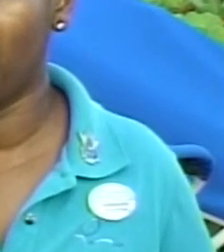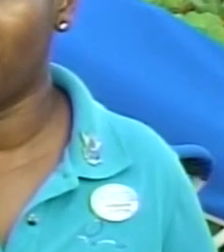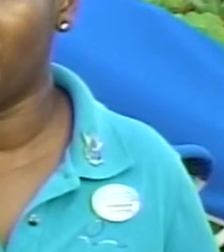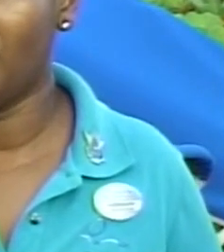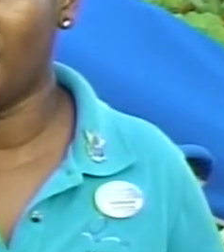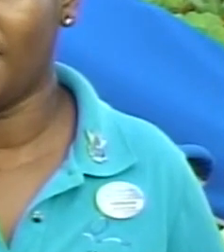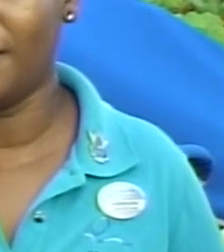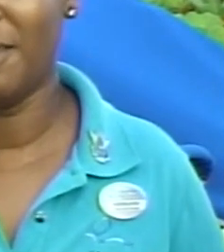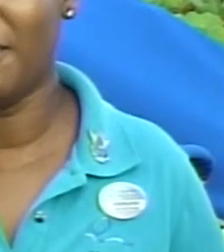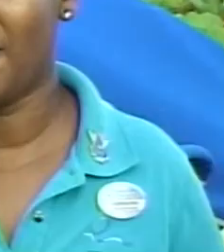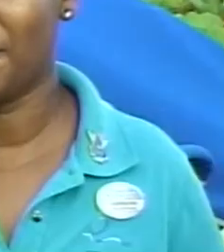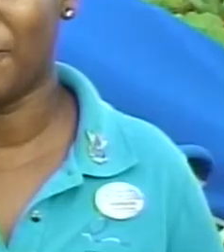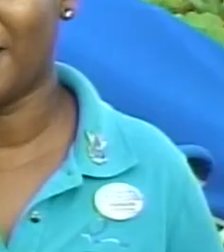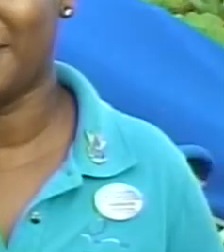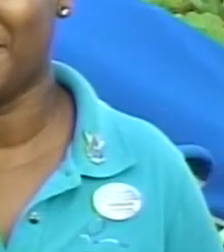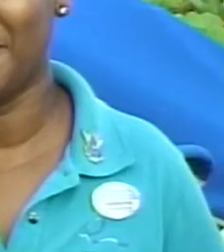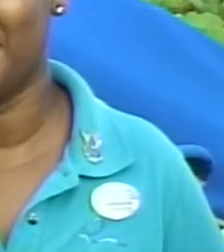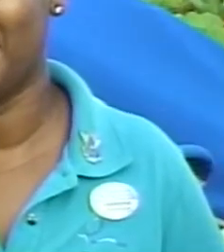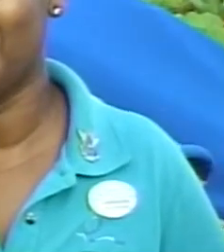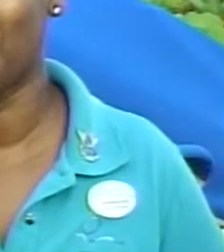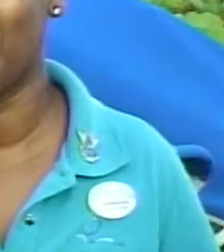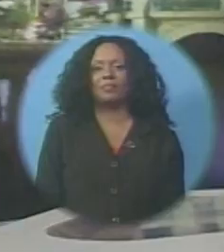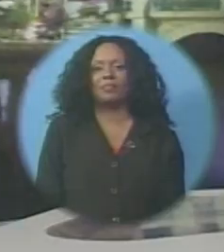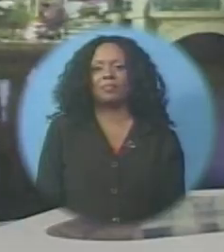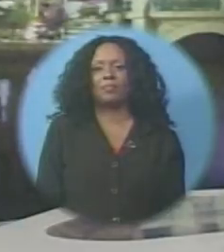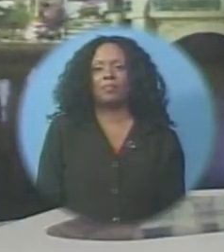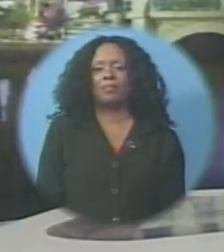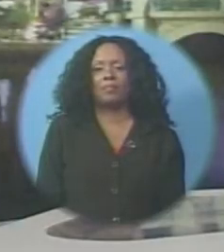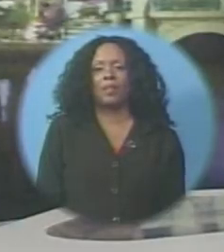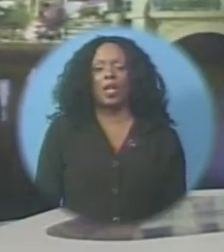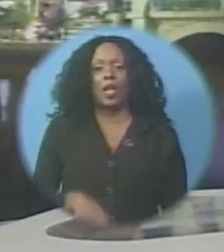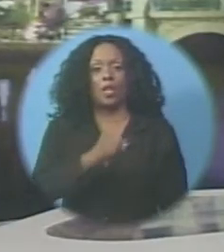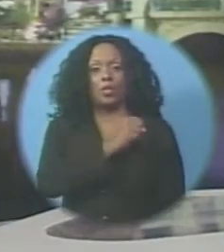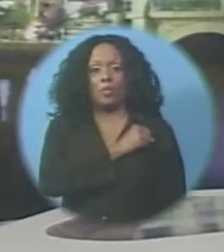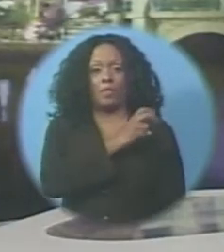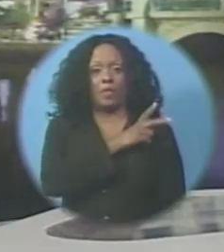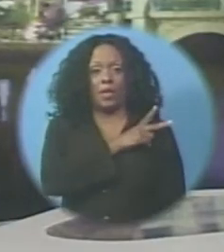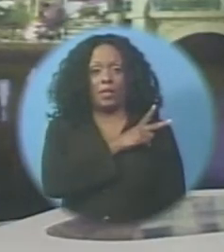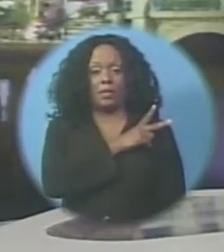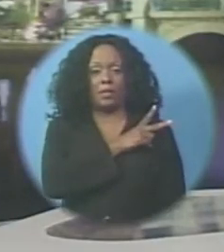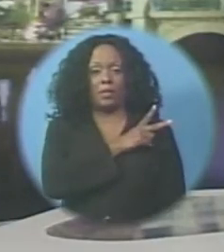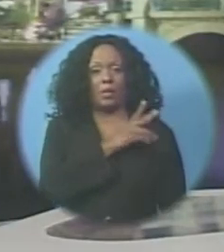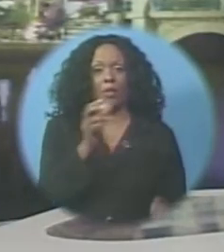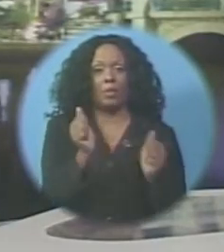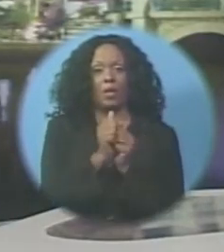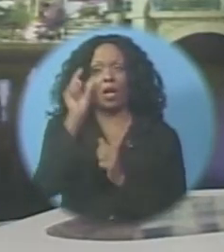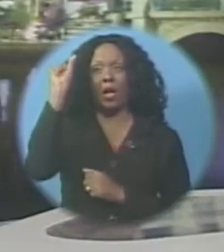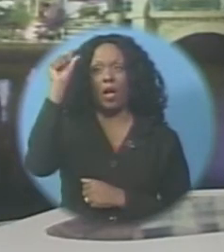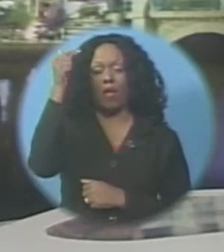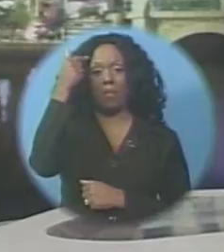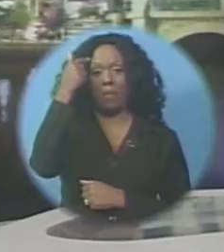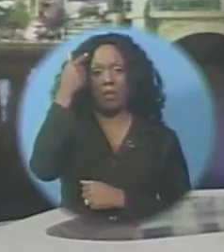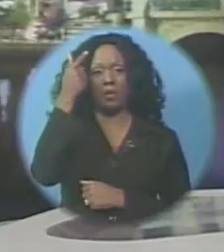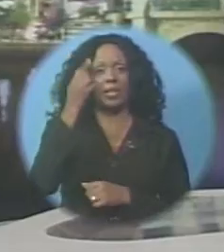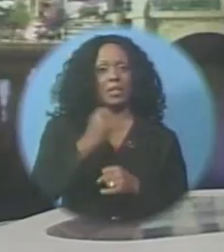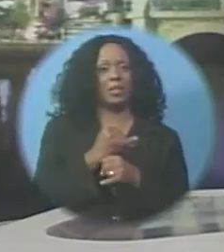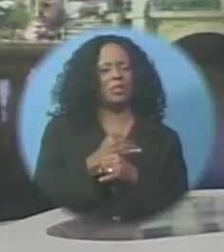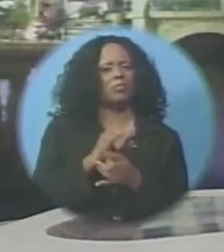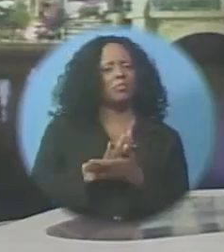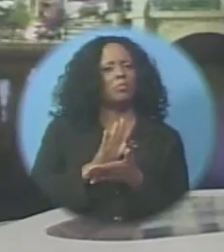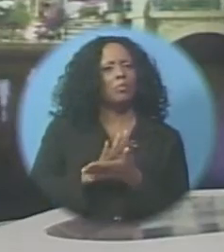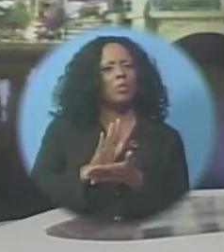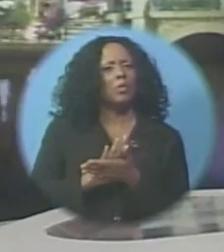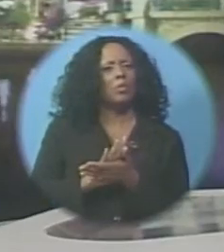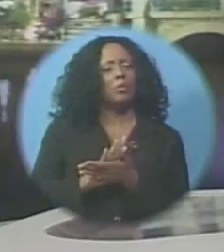Chef and lots more activities. A supervisor at the Government Industrial School is advising